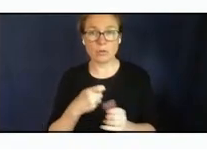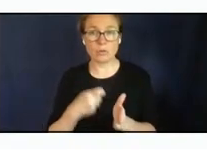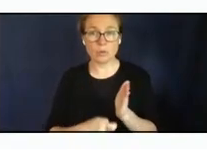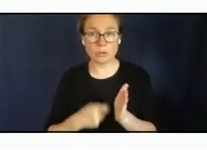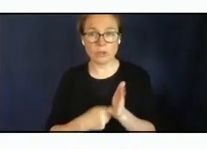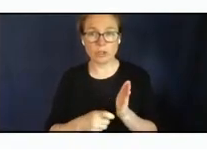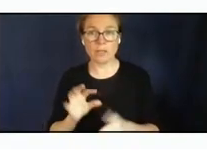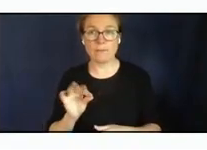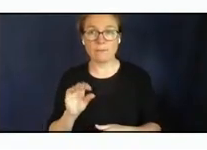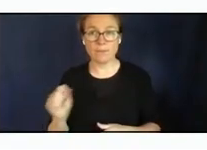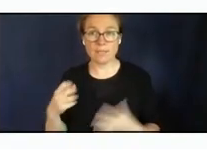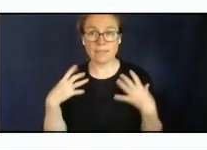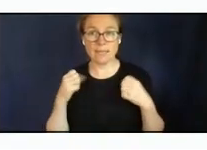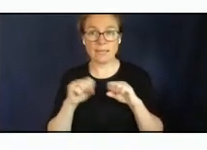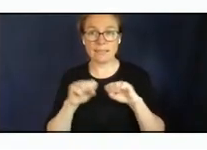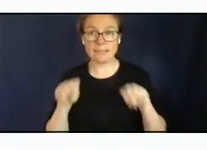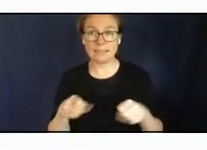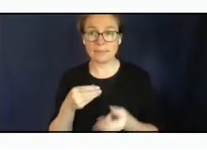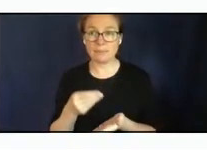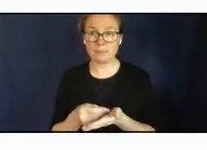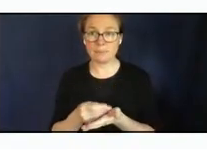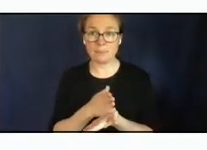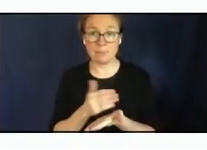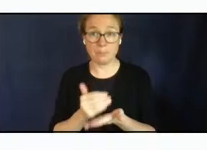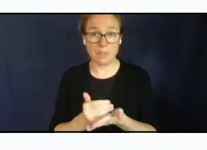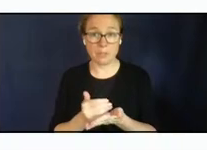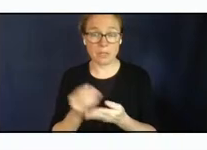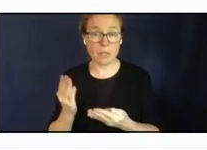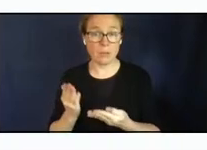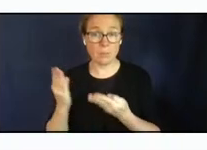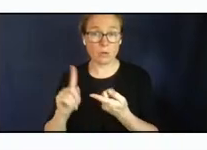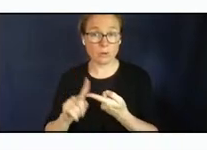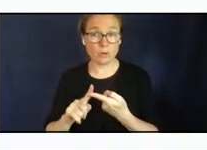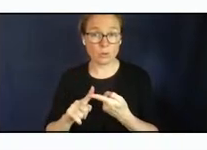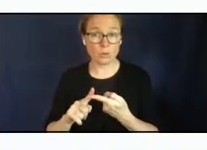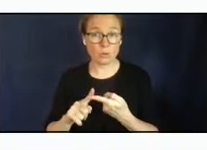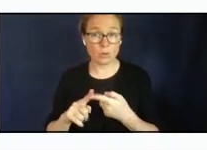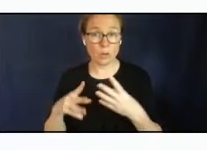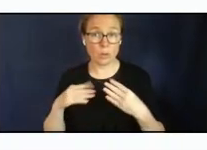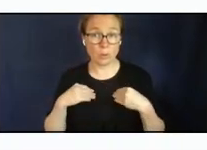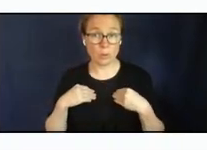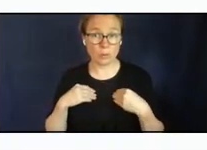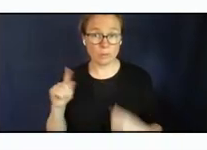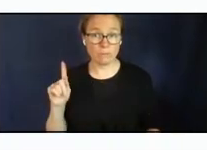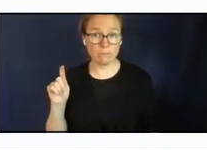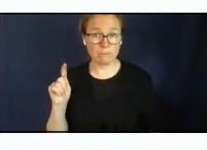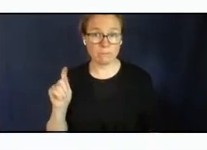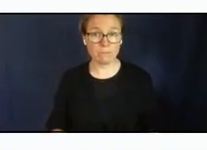budgets. Is there a motion to approve those items?